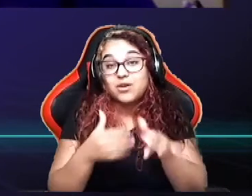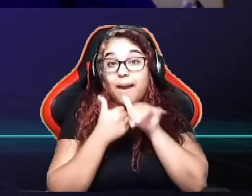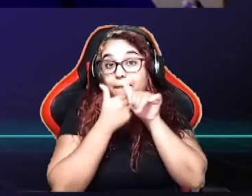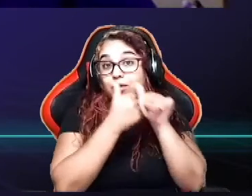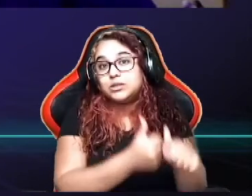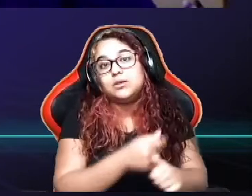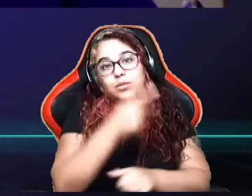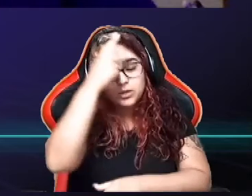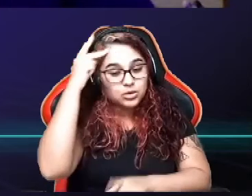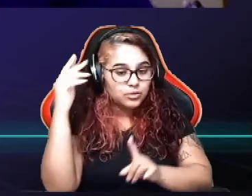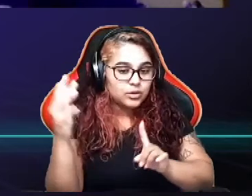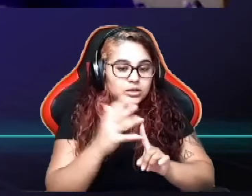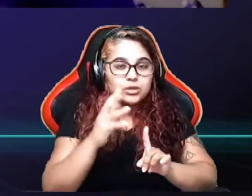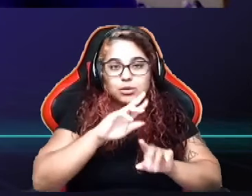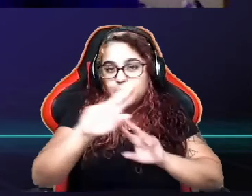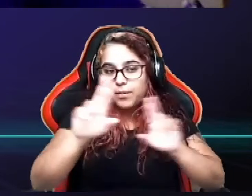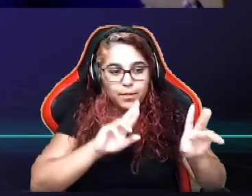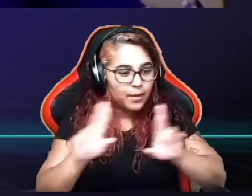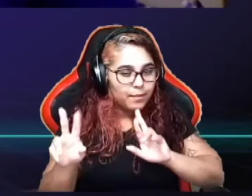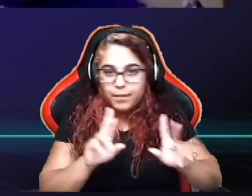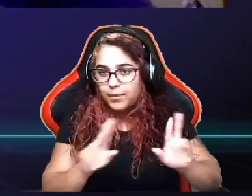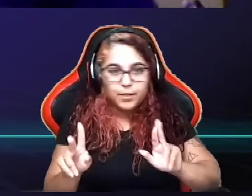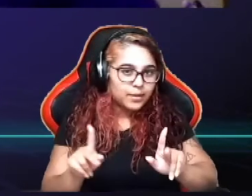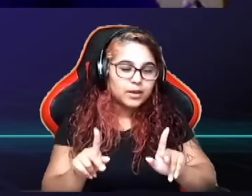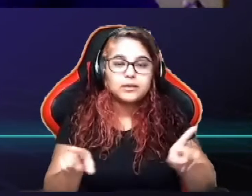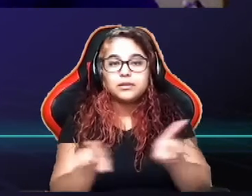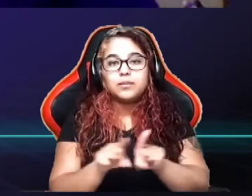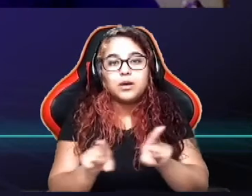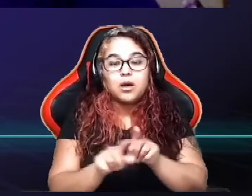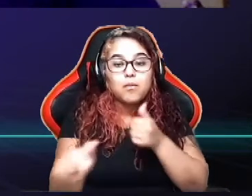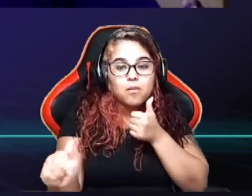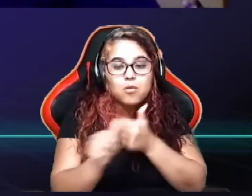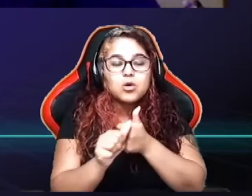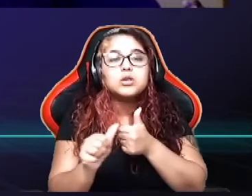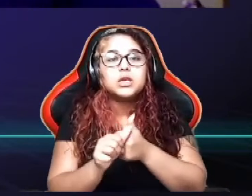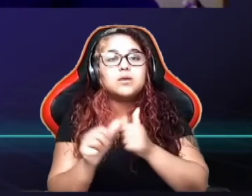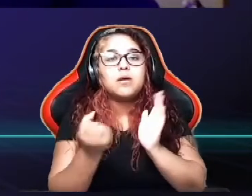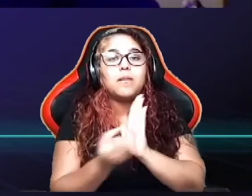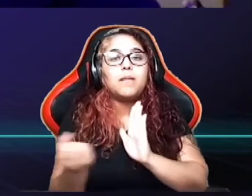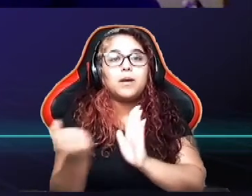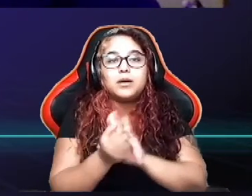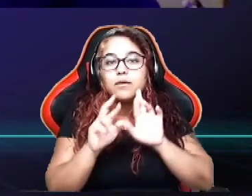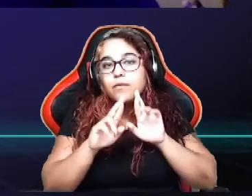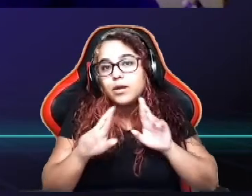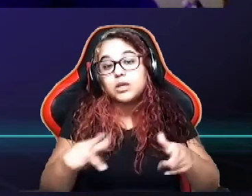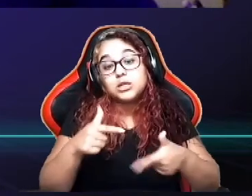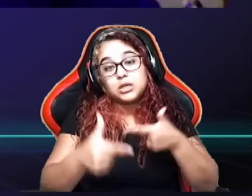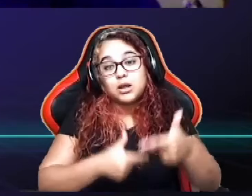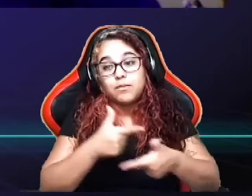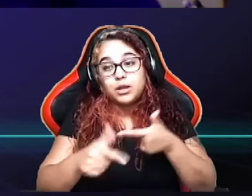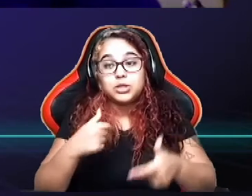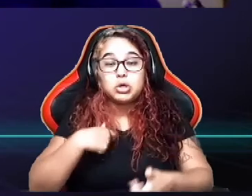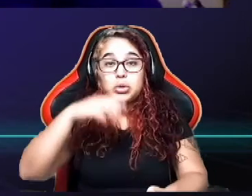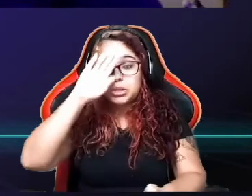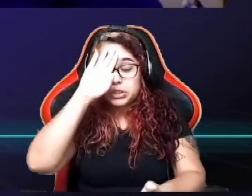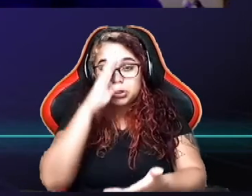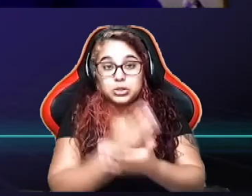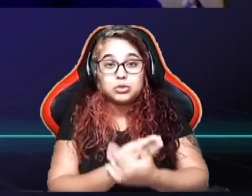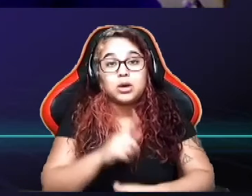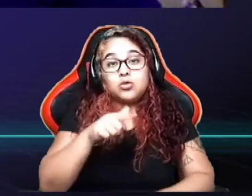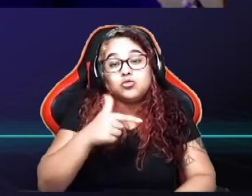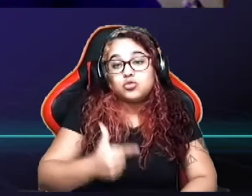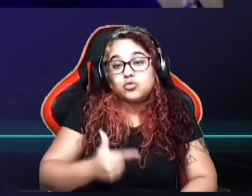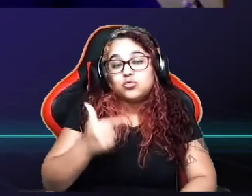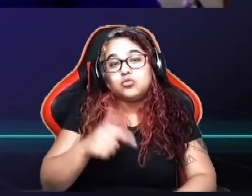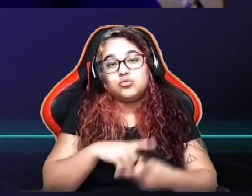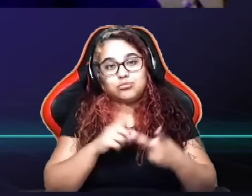bring influencers closer, even influencers for other brands. And you can do that for some time. I think